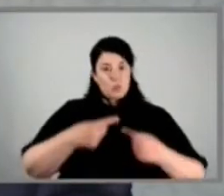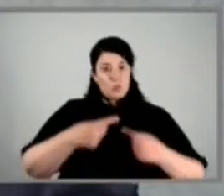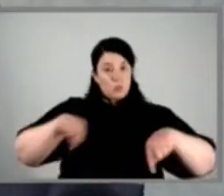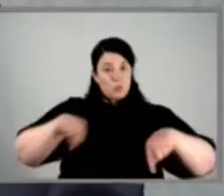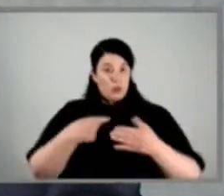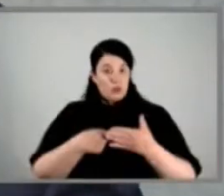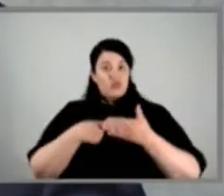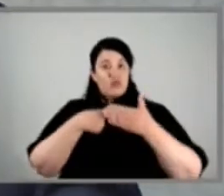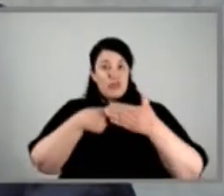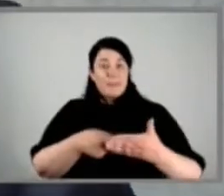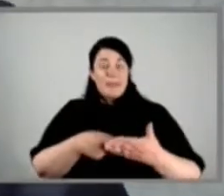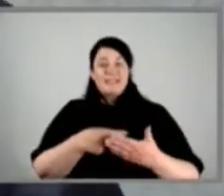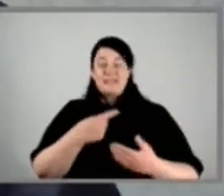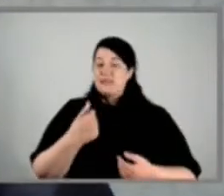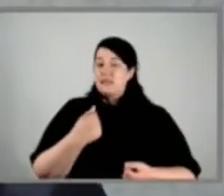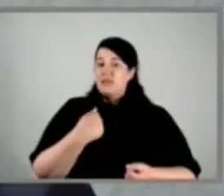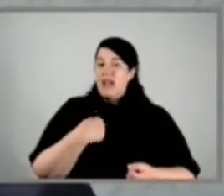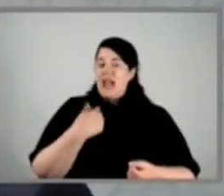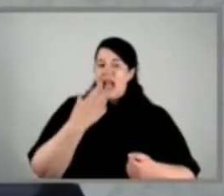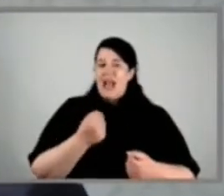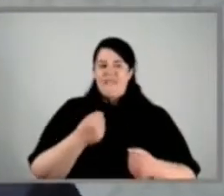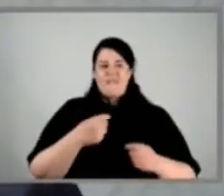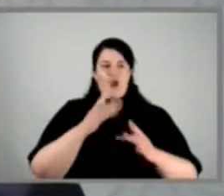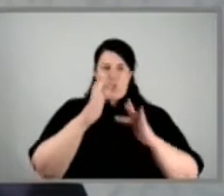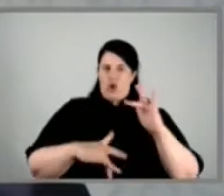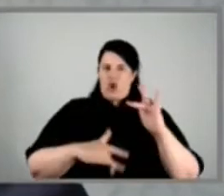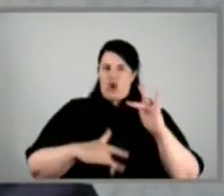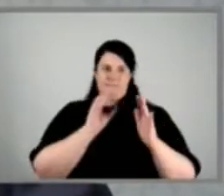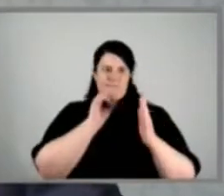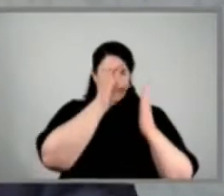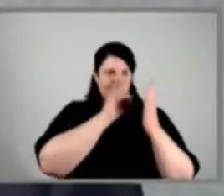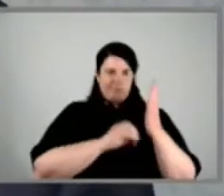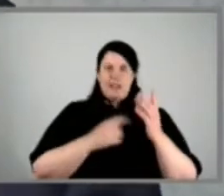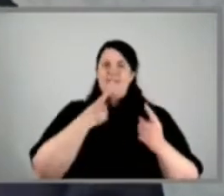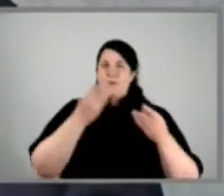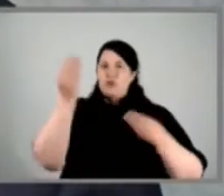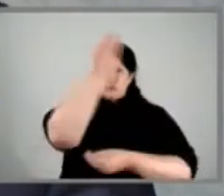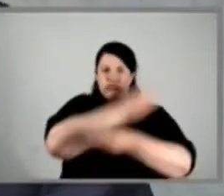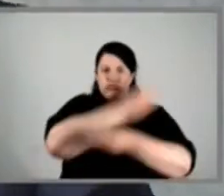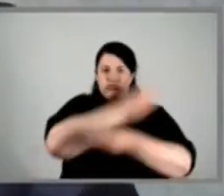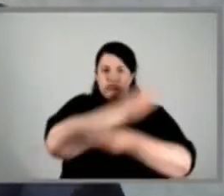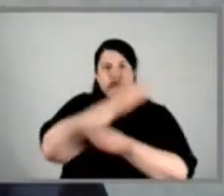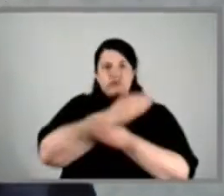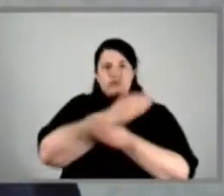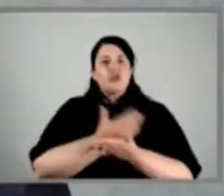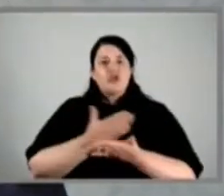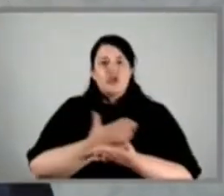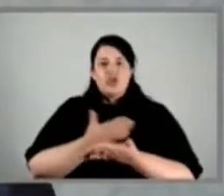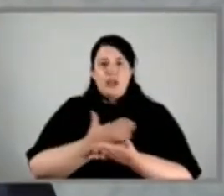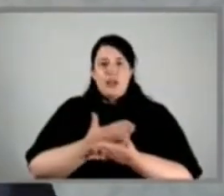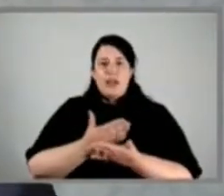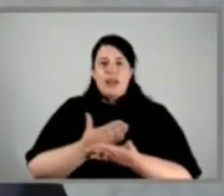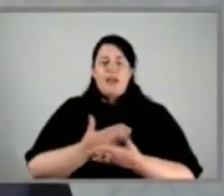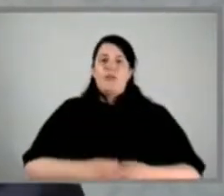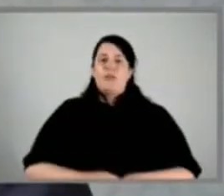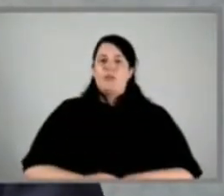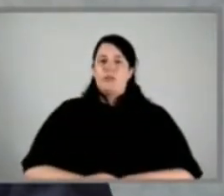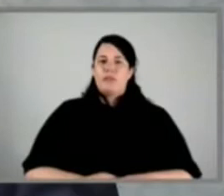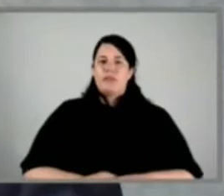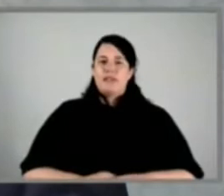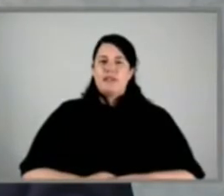of digitally exchanging information between the states and territories, because you must keep in mind that under the Constitution, each state